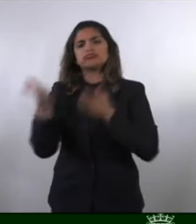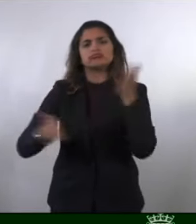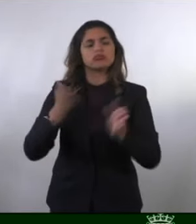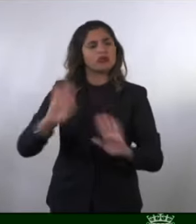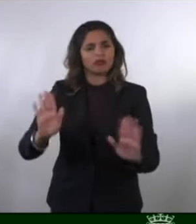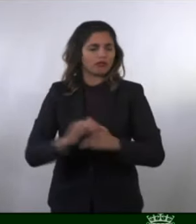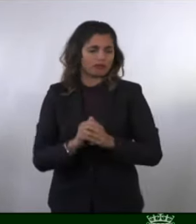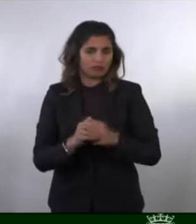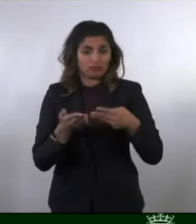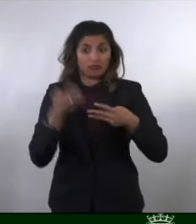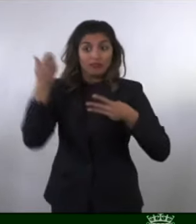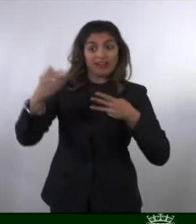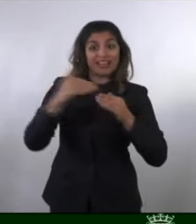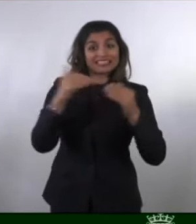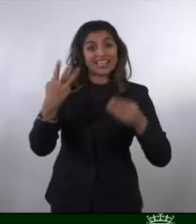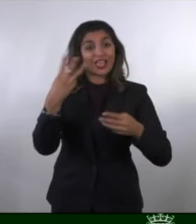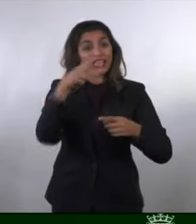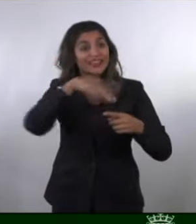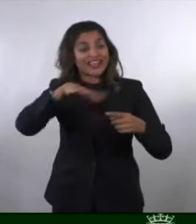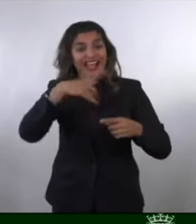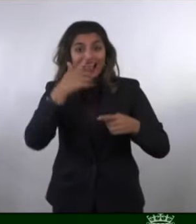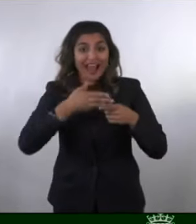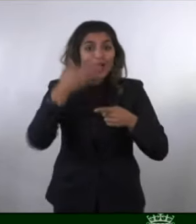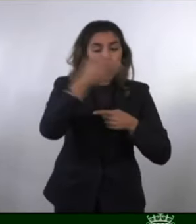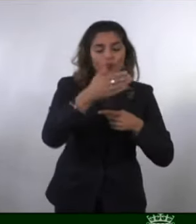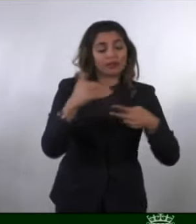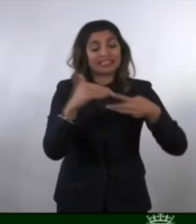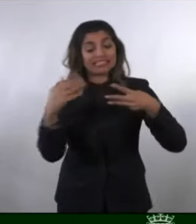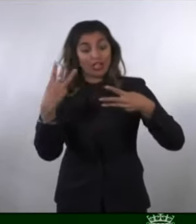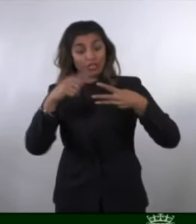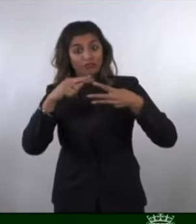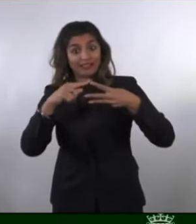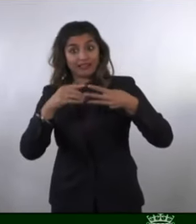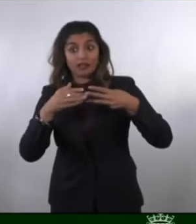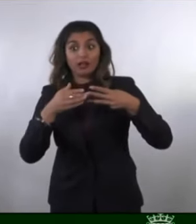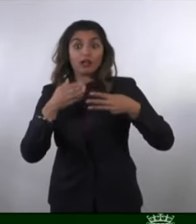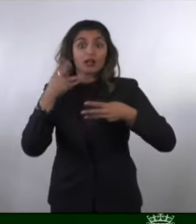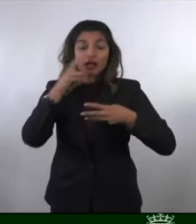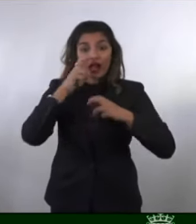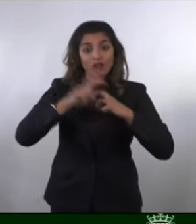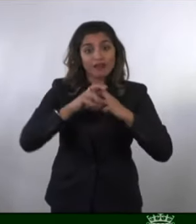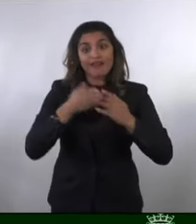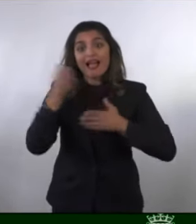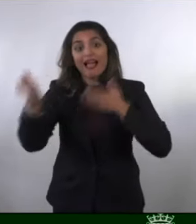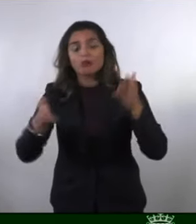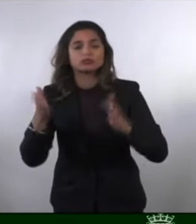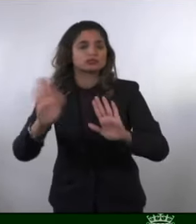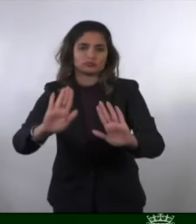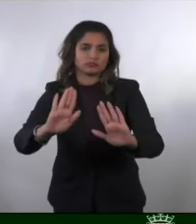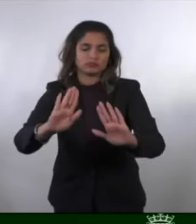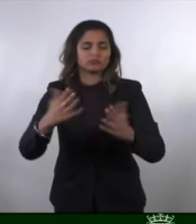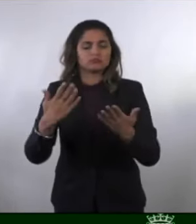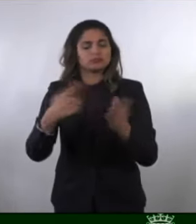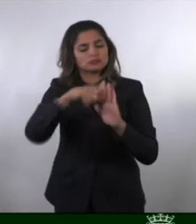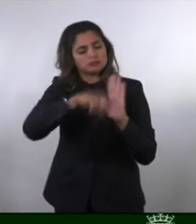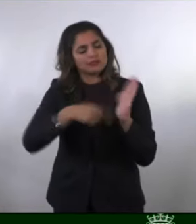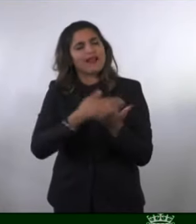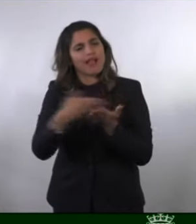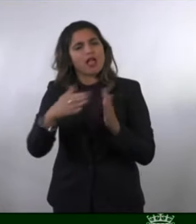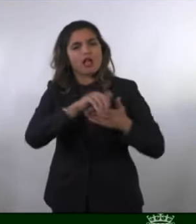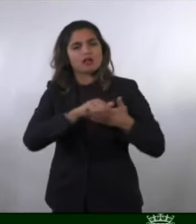3 areas, and in Tier 3 you should avoid travelling out of the area altogether. But there's more detail in the guidance that he might care to